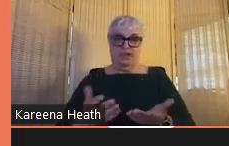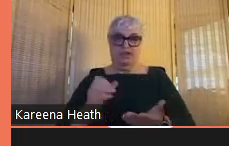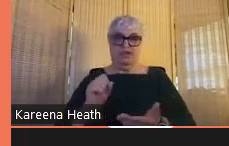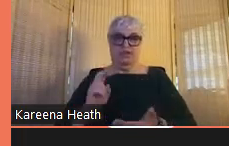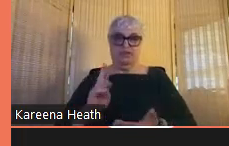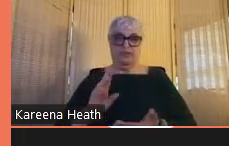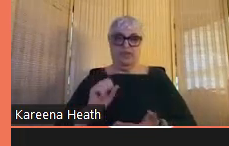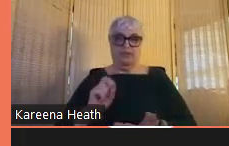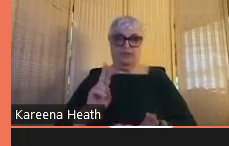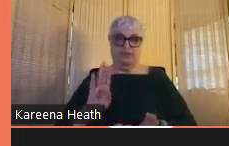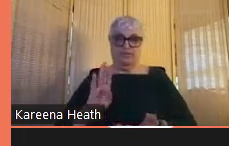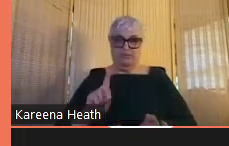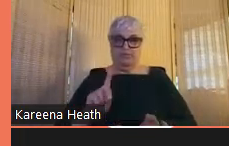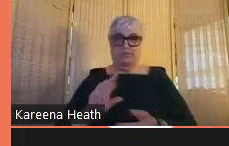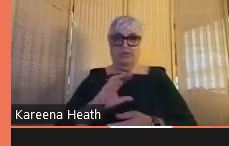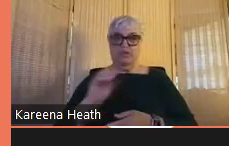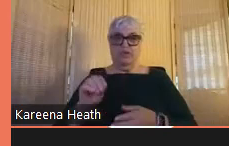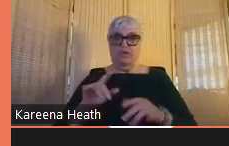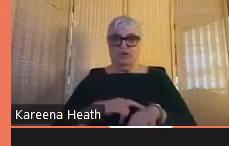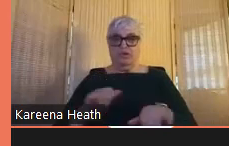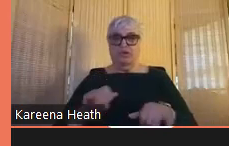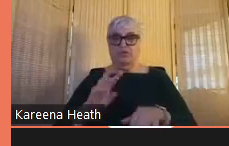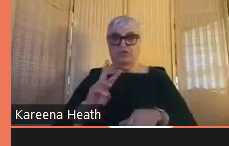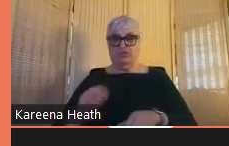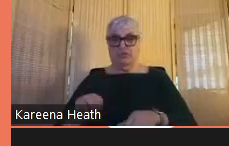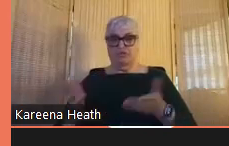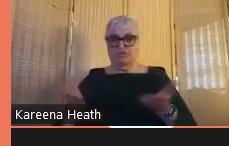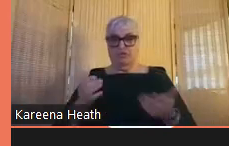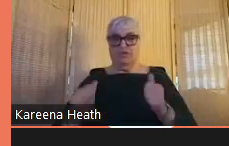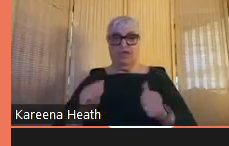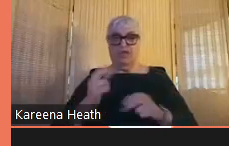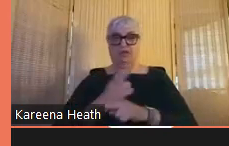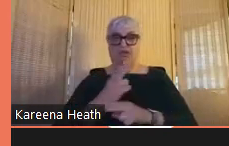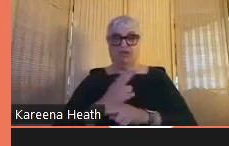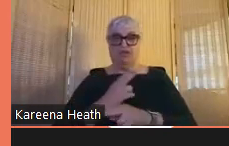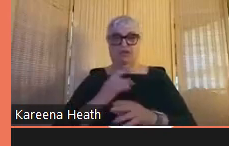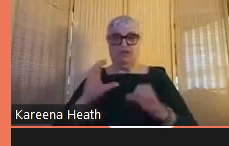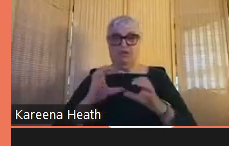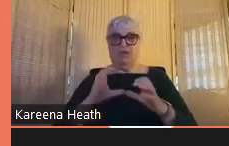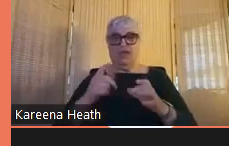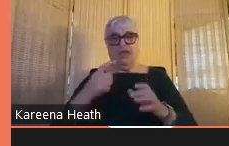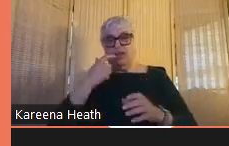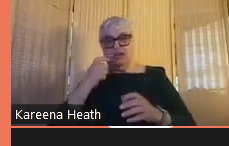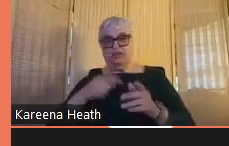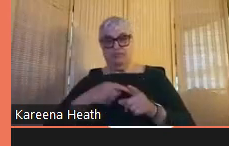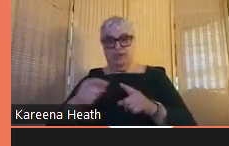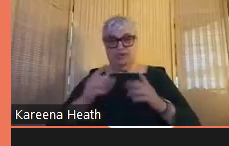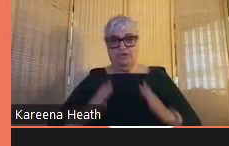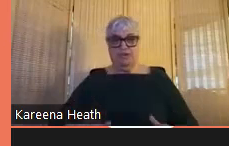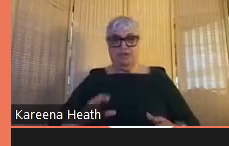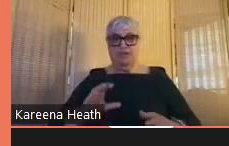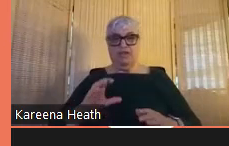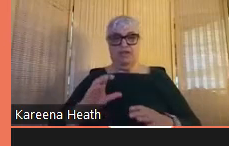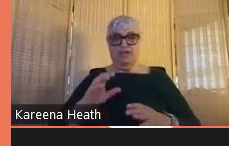treatment disorder, co-occurring, or withdrawal management services, they may also include certified addiction specialists or certified